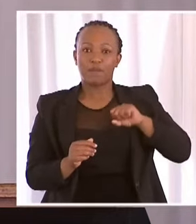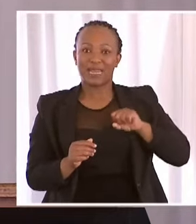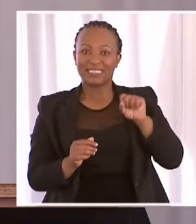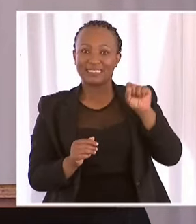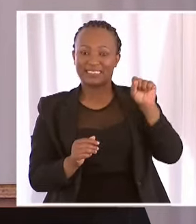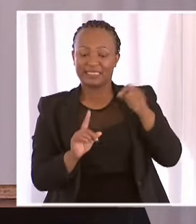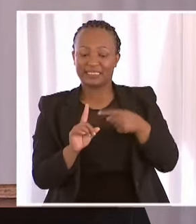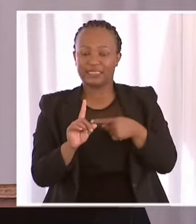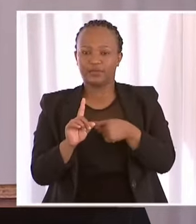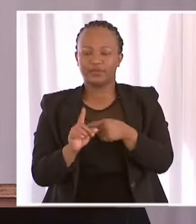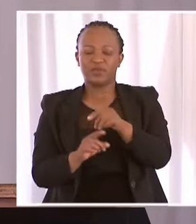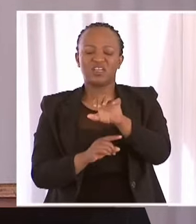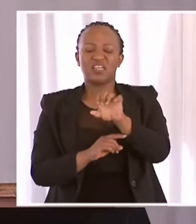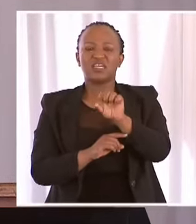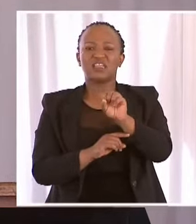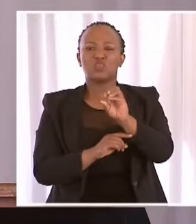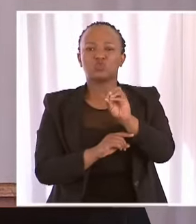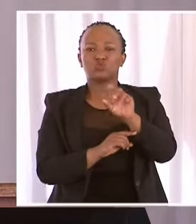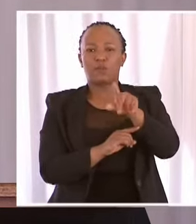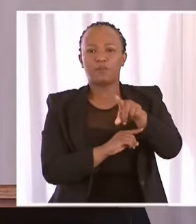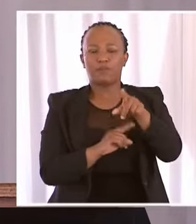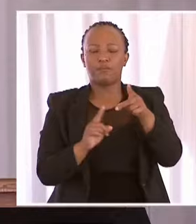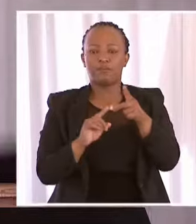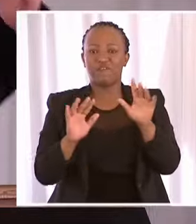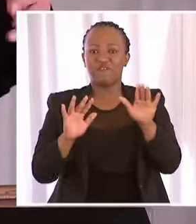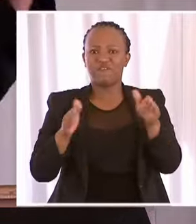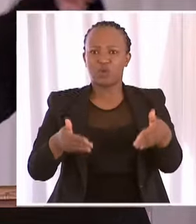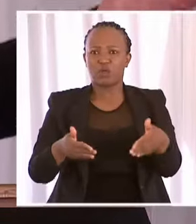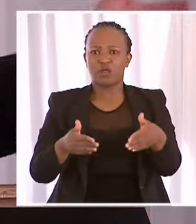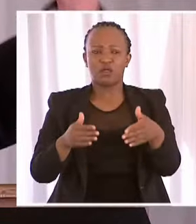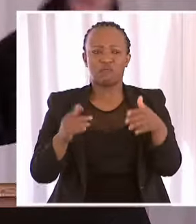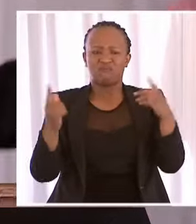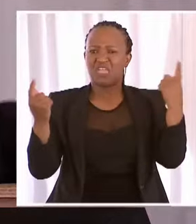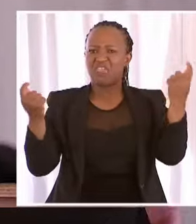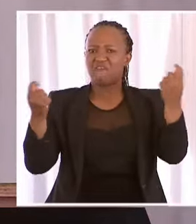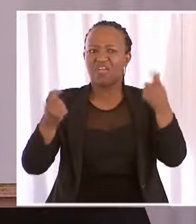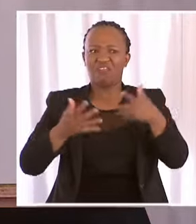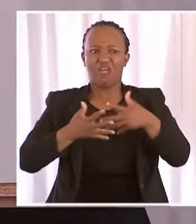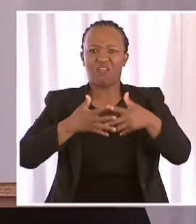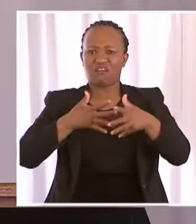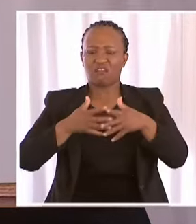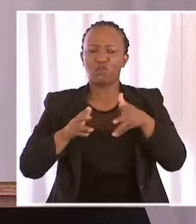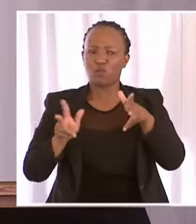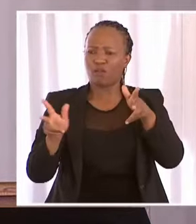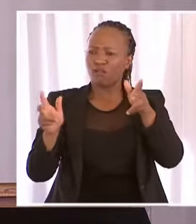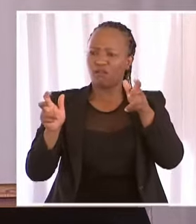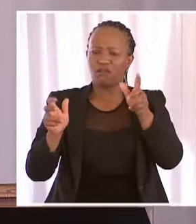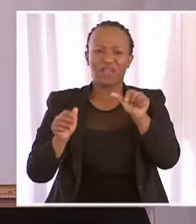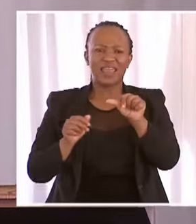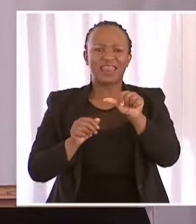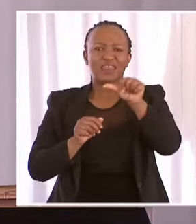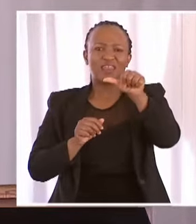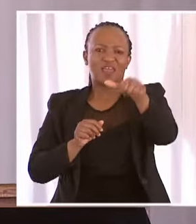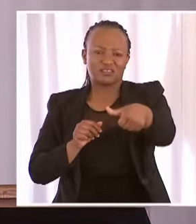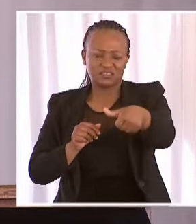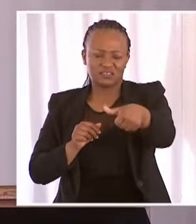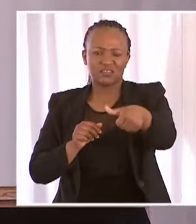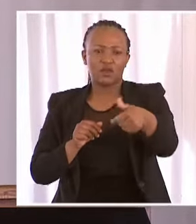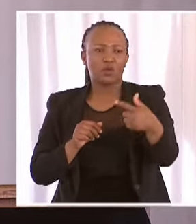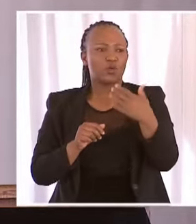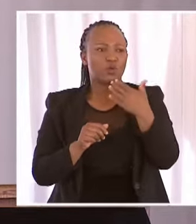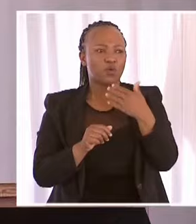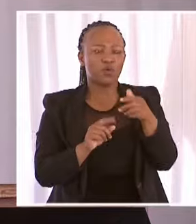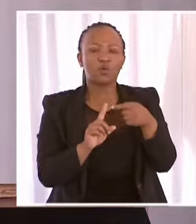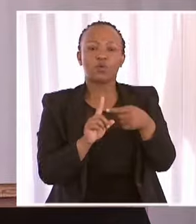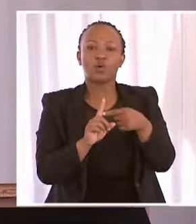farewell, and others, at other events, you could hear the next crop, the next generation, Comrade Lesufi,